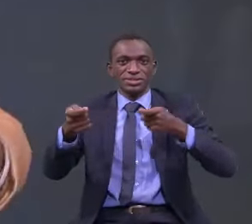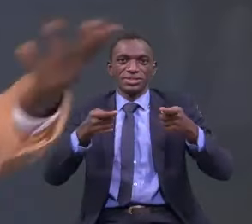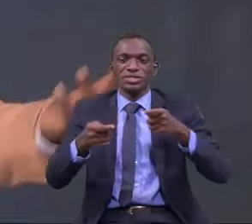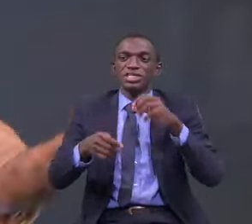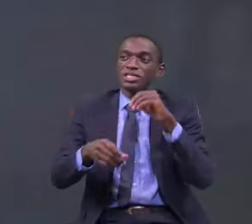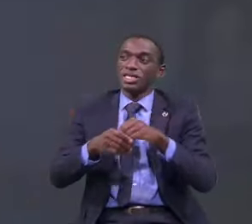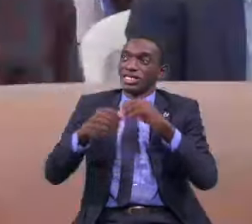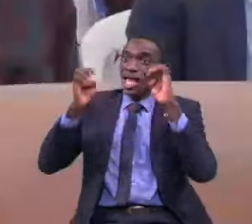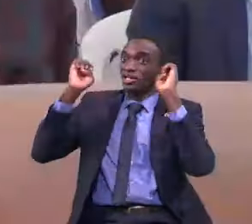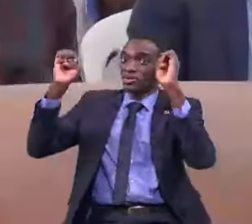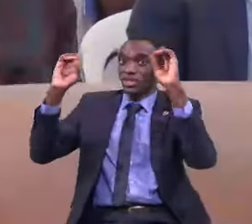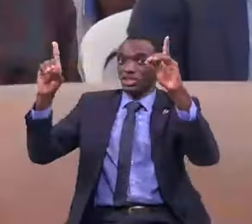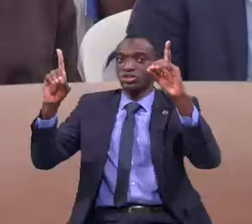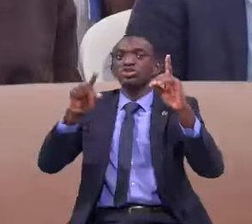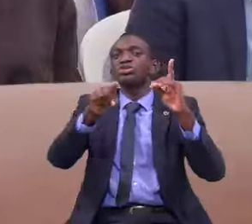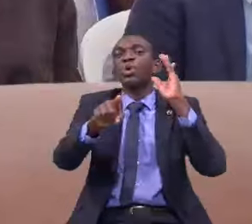Educationally, you reign.